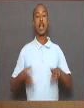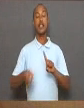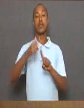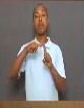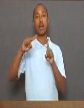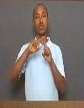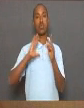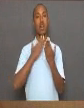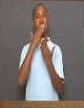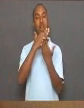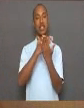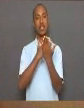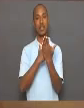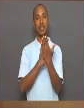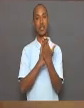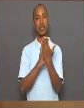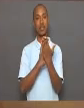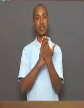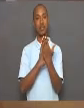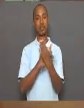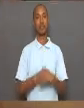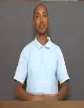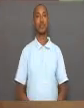Let's get back to our lesson.